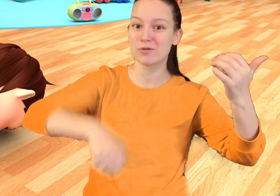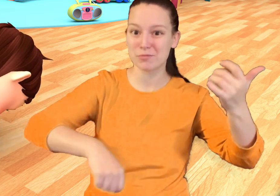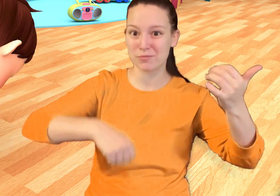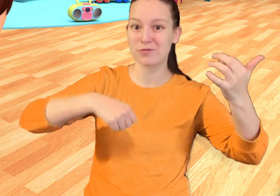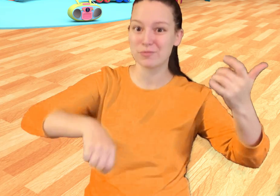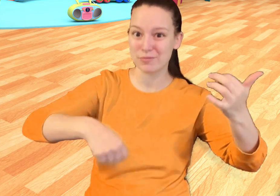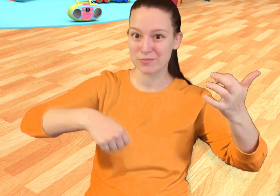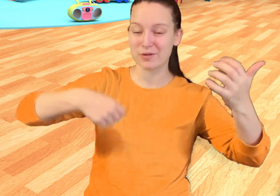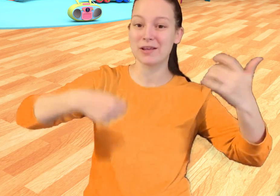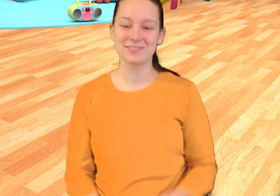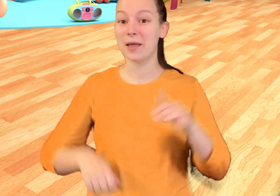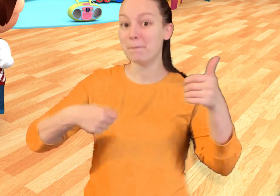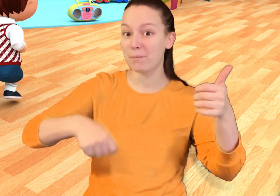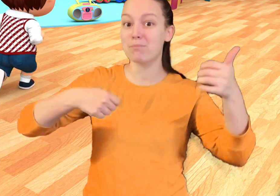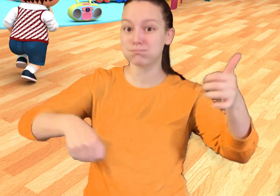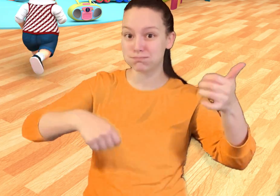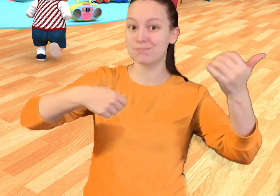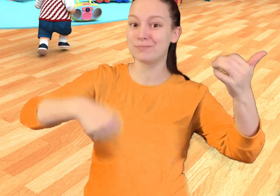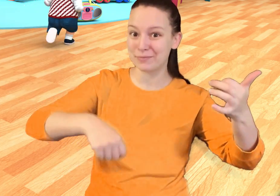shark